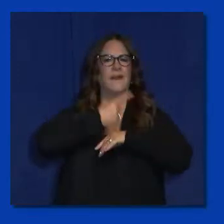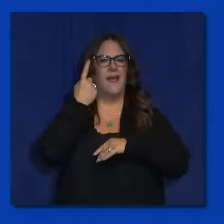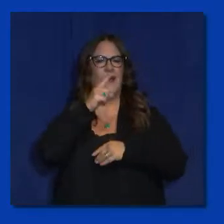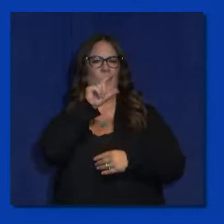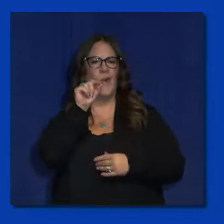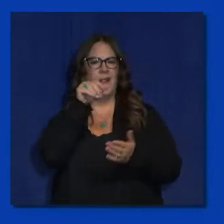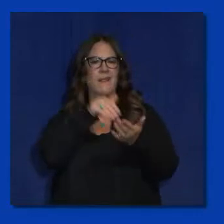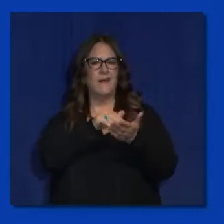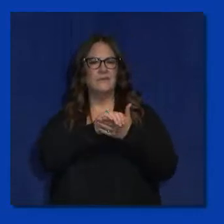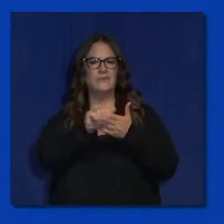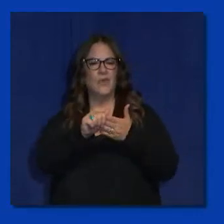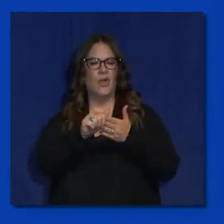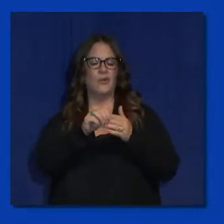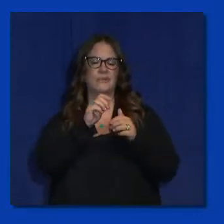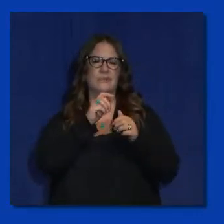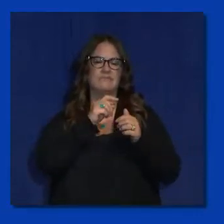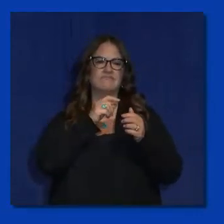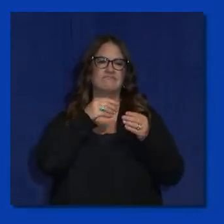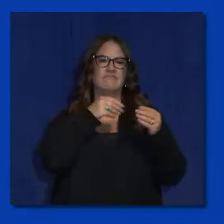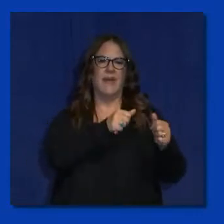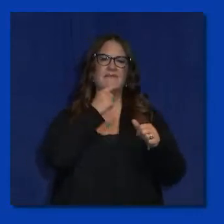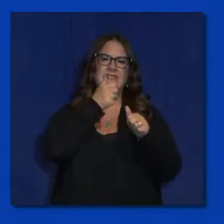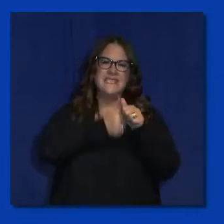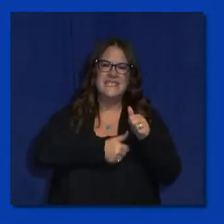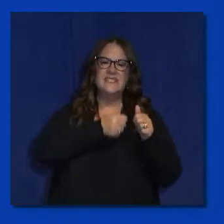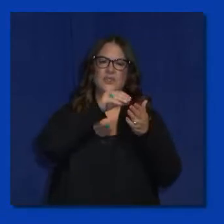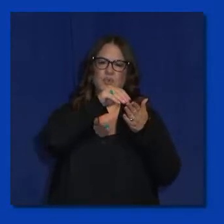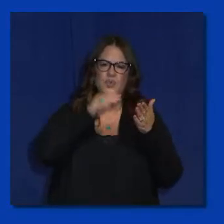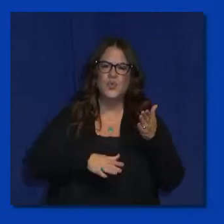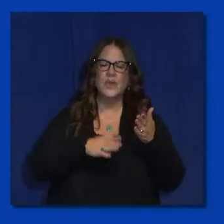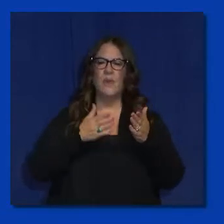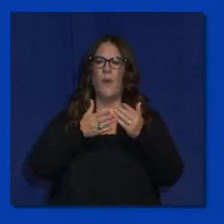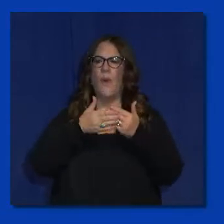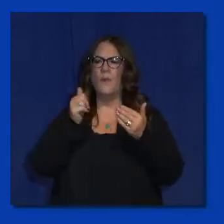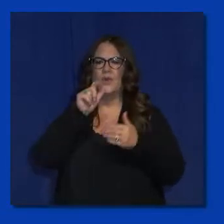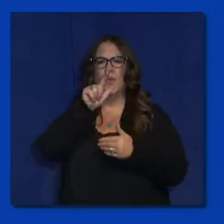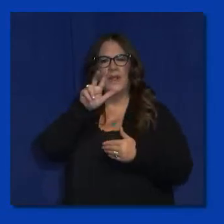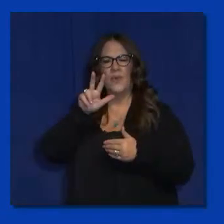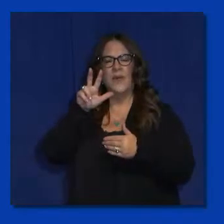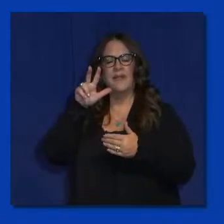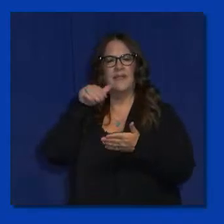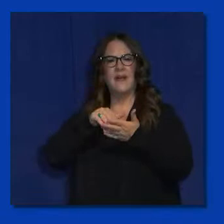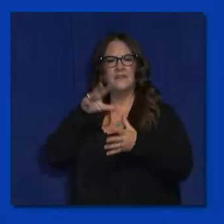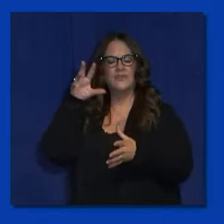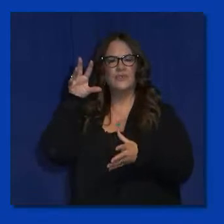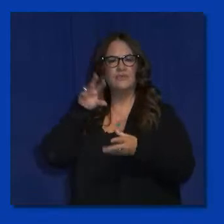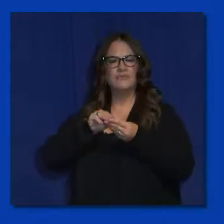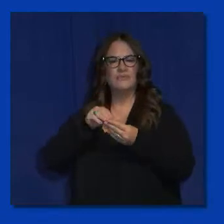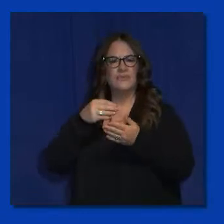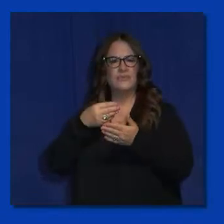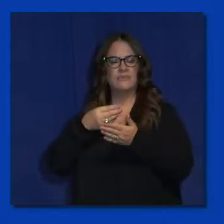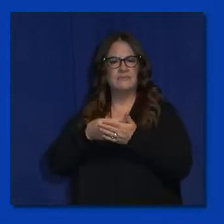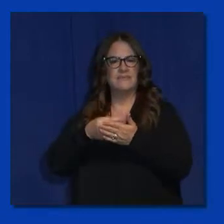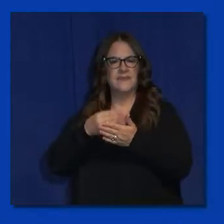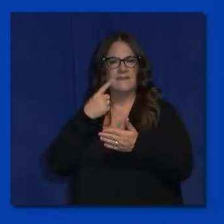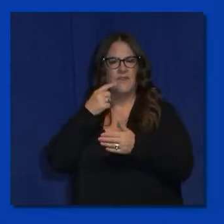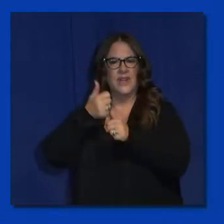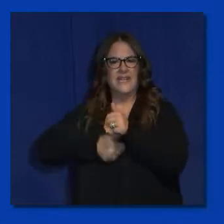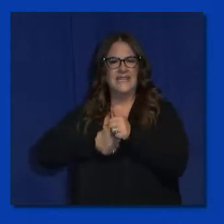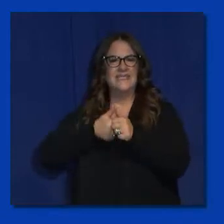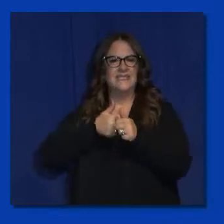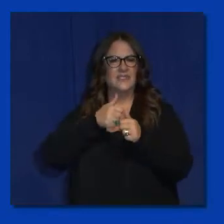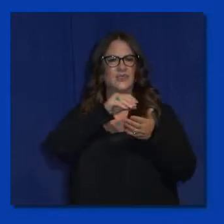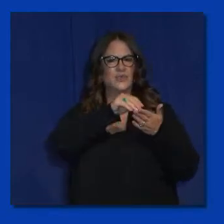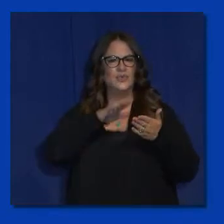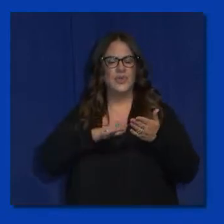$20,000 per pupil. Well, we're at $22,000, almost $23,000 total investments per pupil. Some say, well, that's